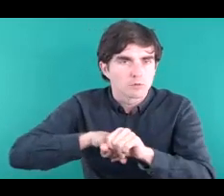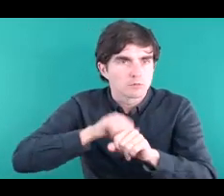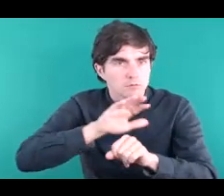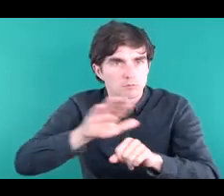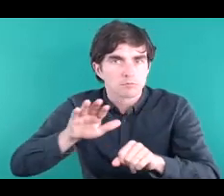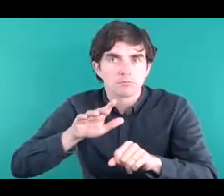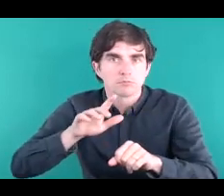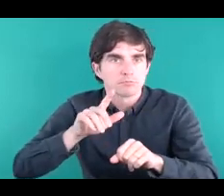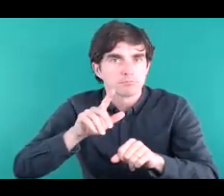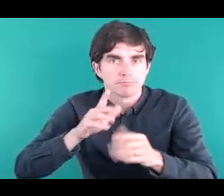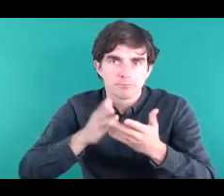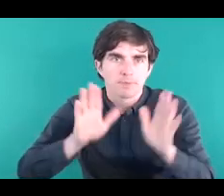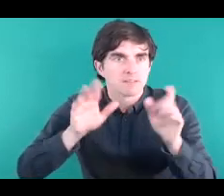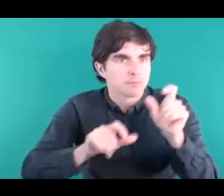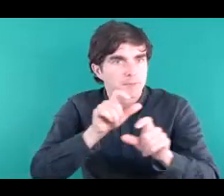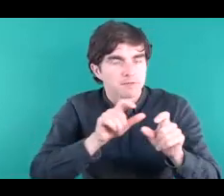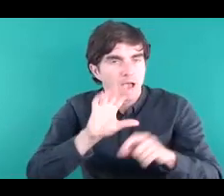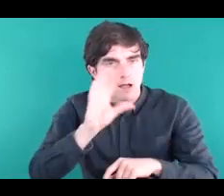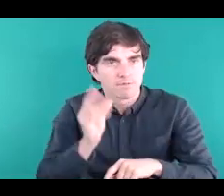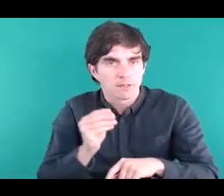you. Johnny?